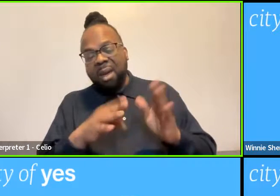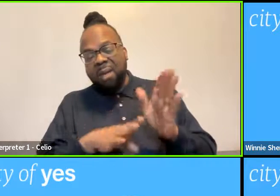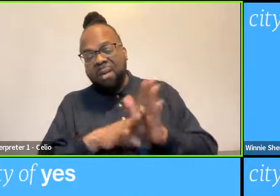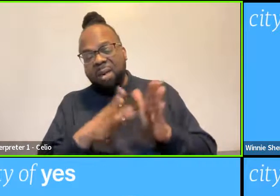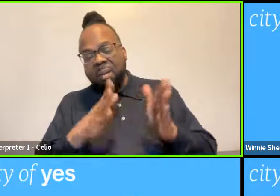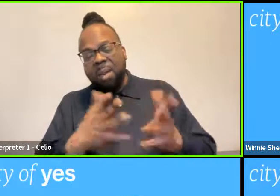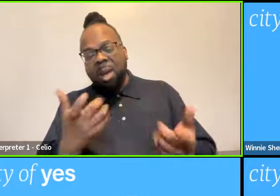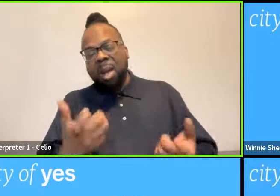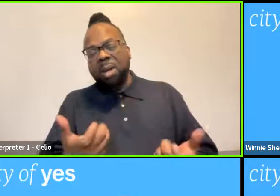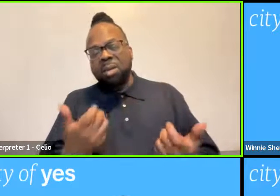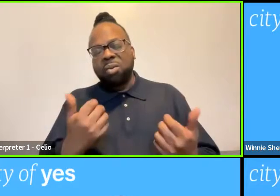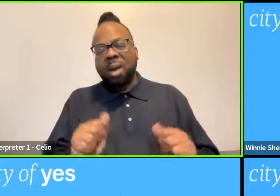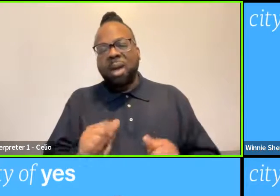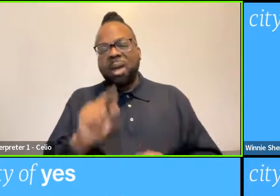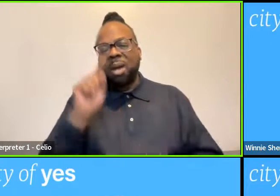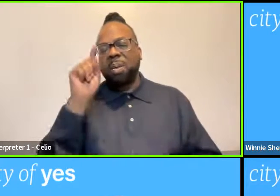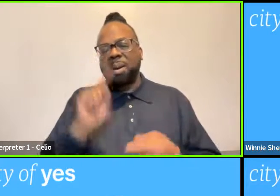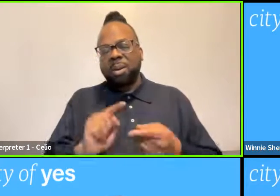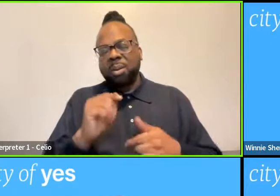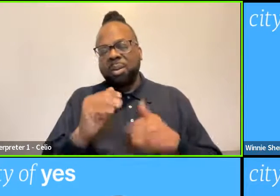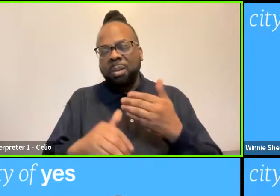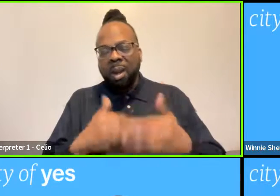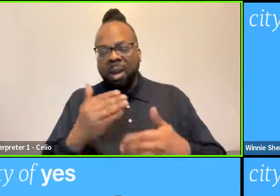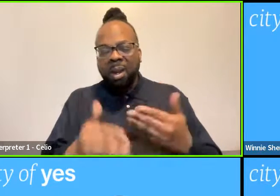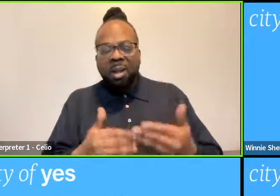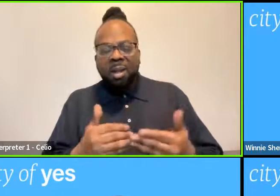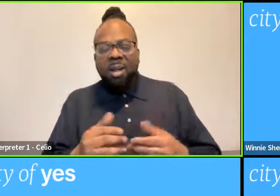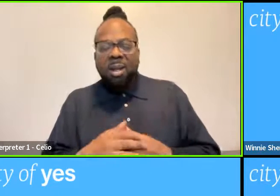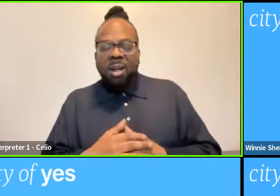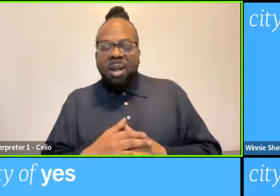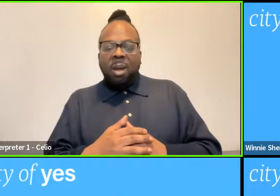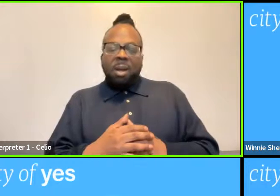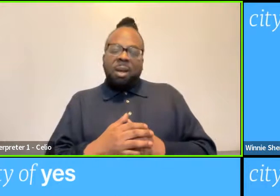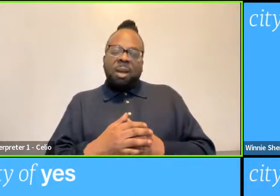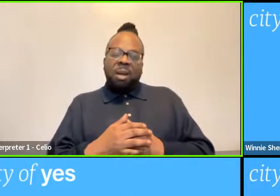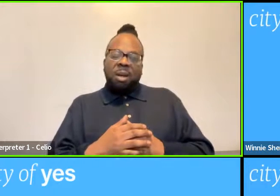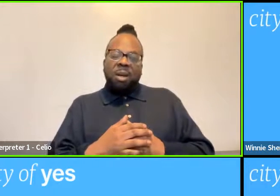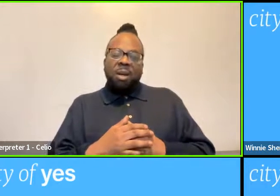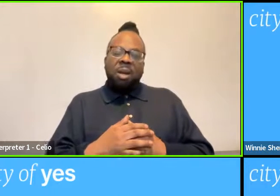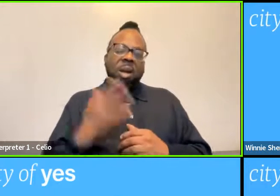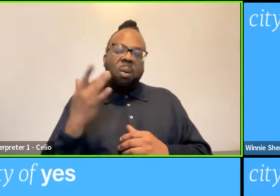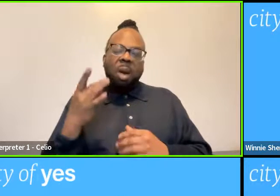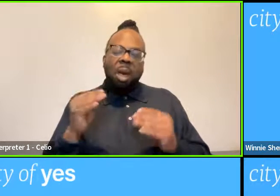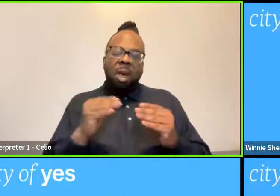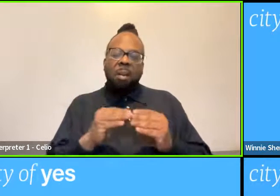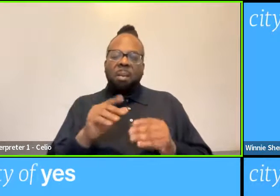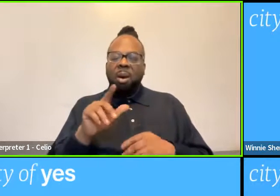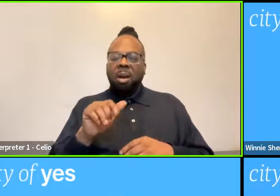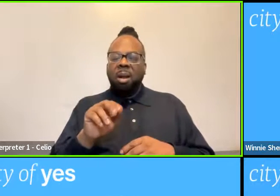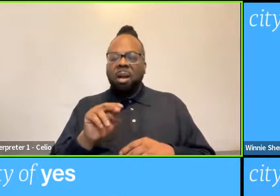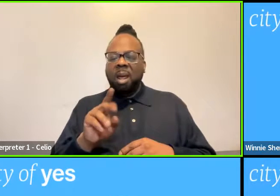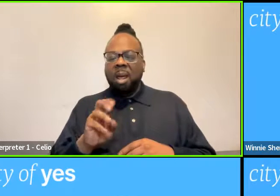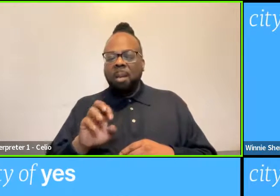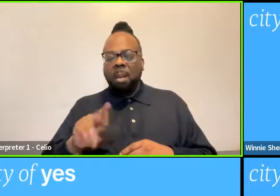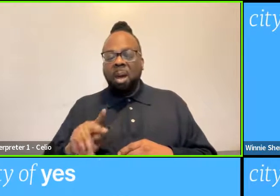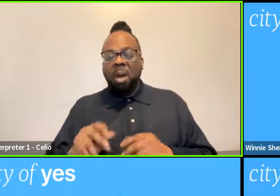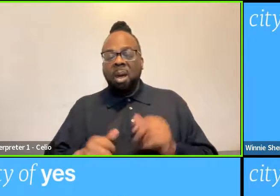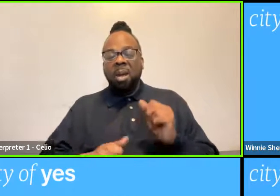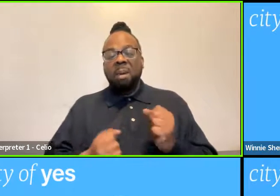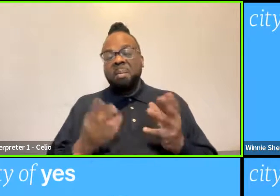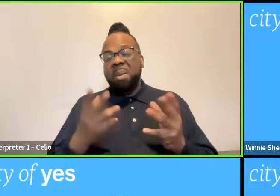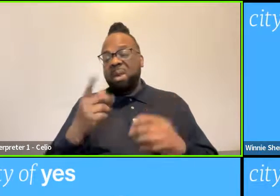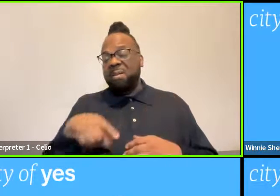the procedure involved so that more landmarks, many of which are struggling,